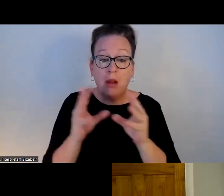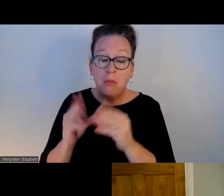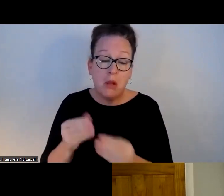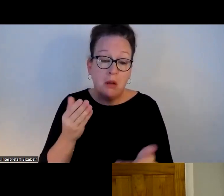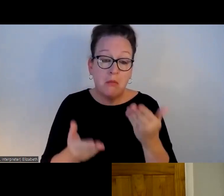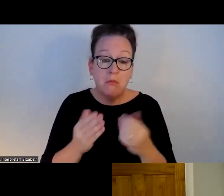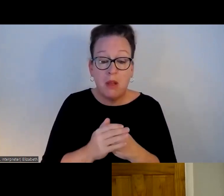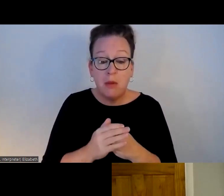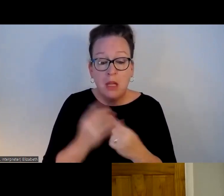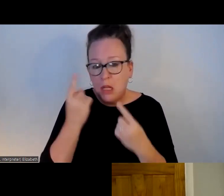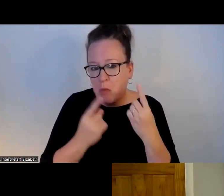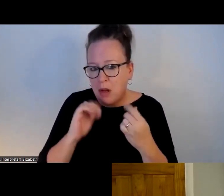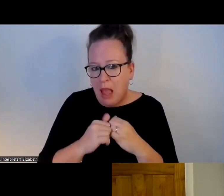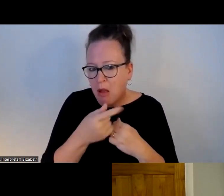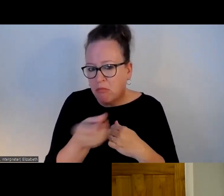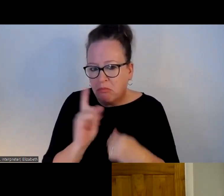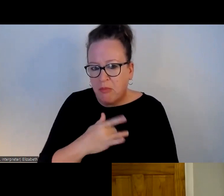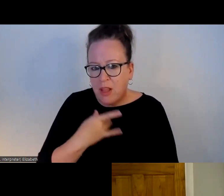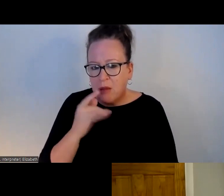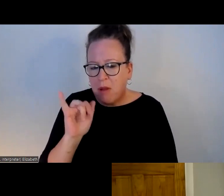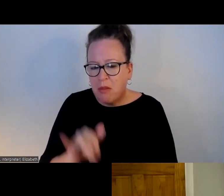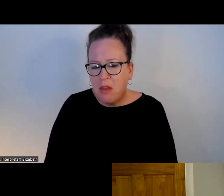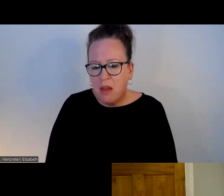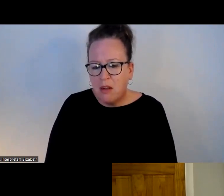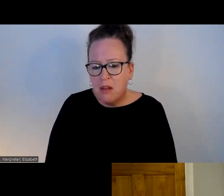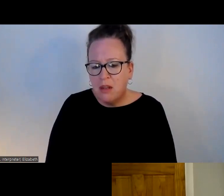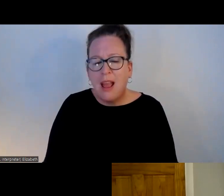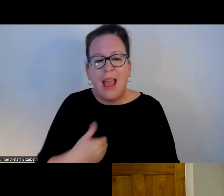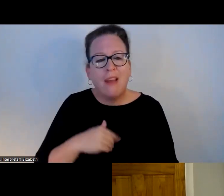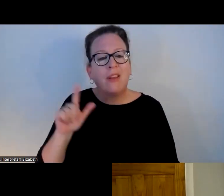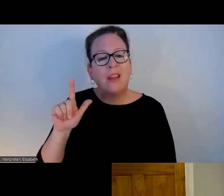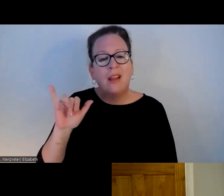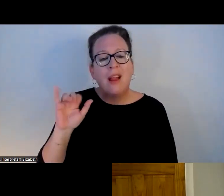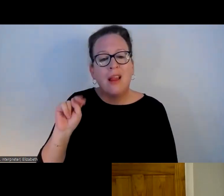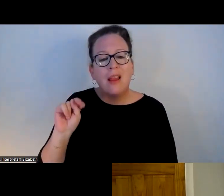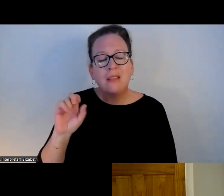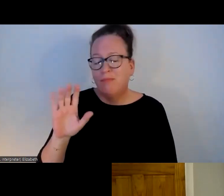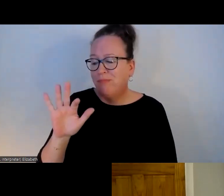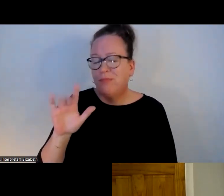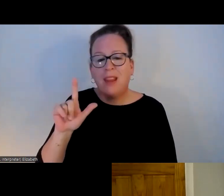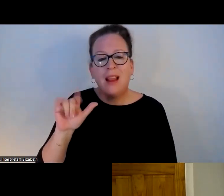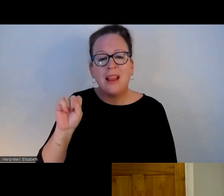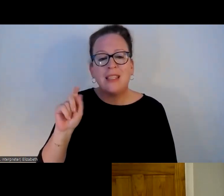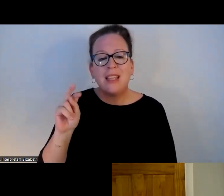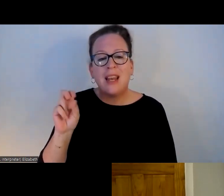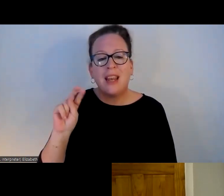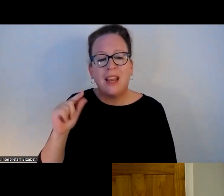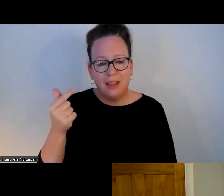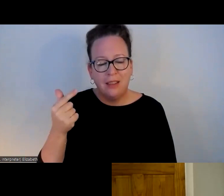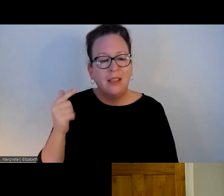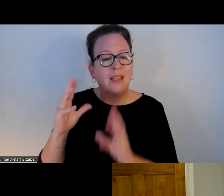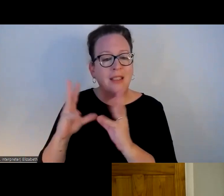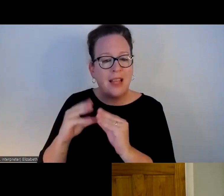I guess just wondering how that lands with people in terms of having listening sessions where our only purpose is to